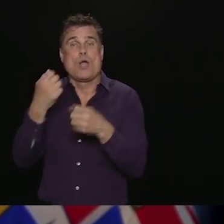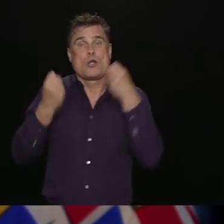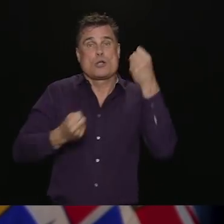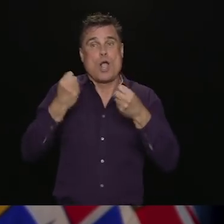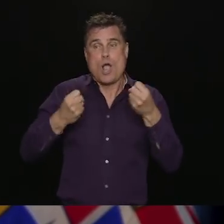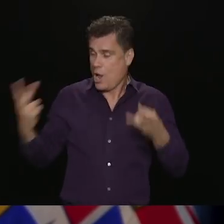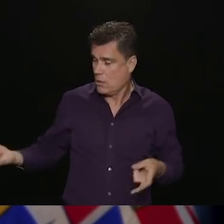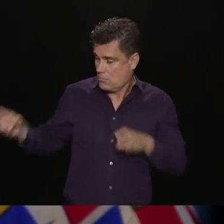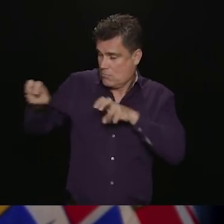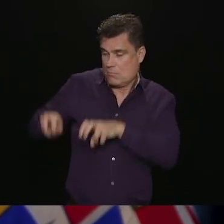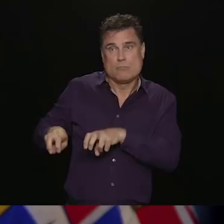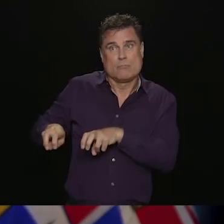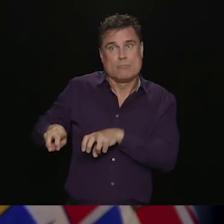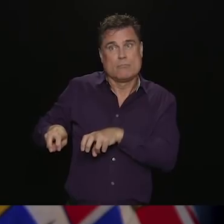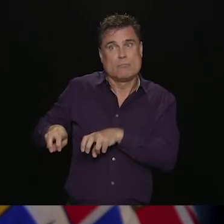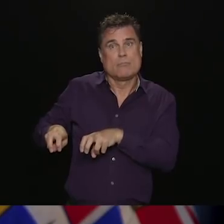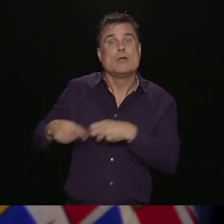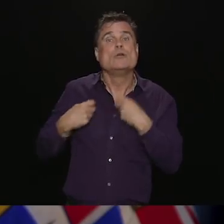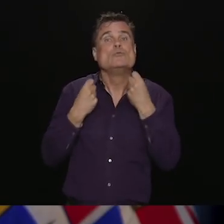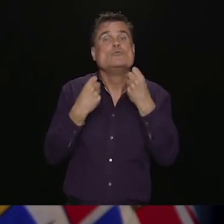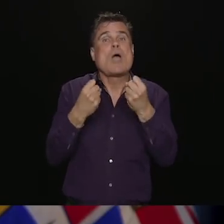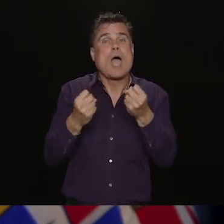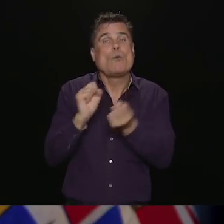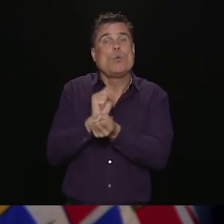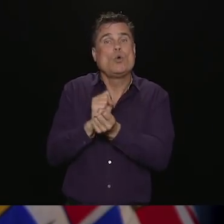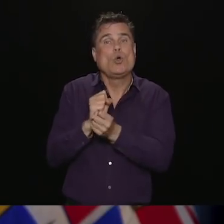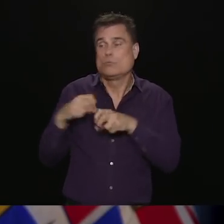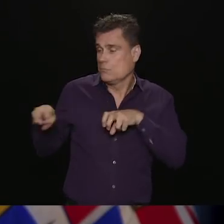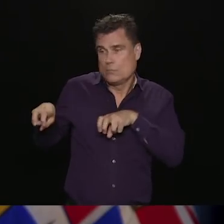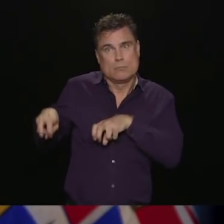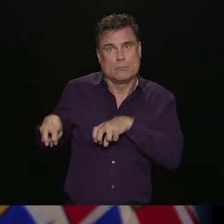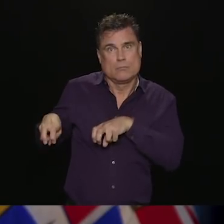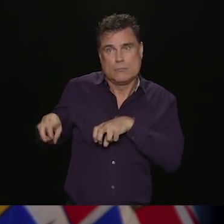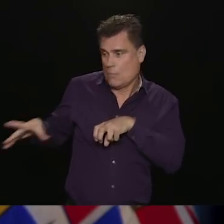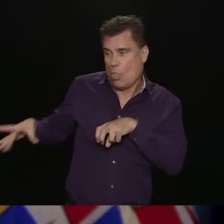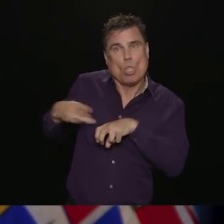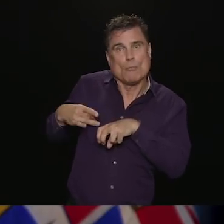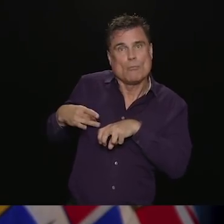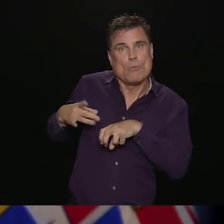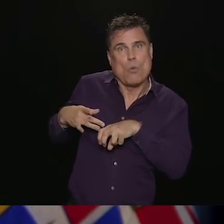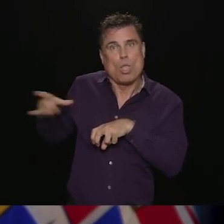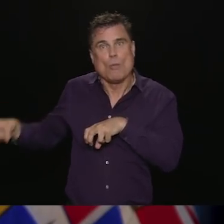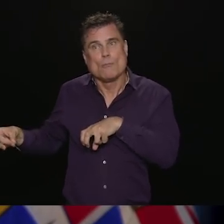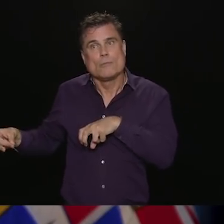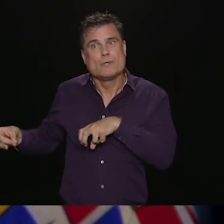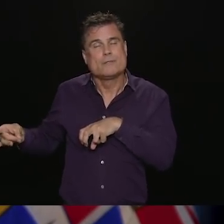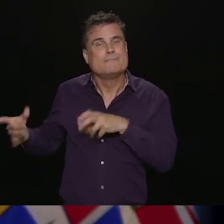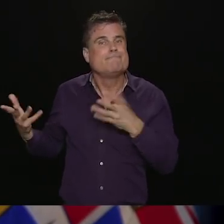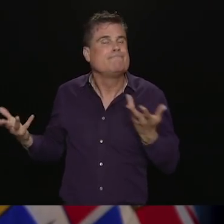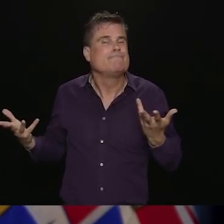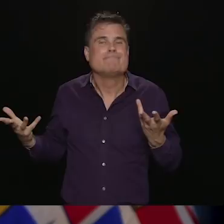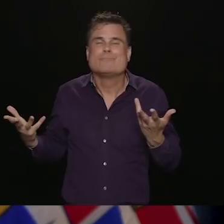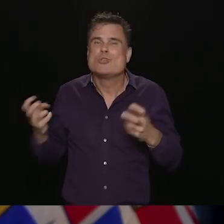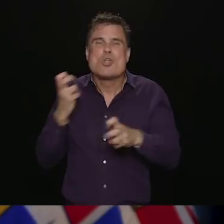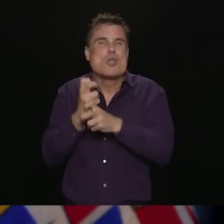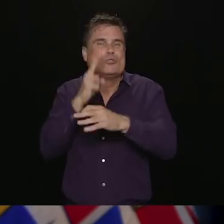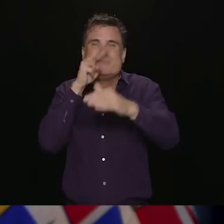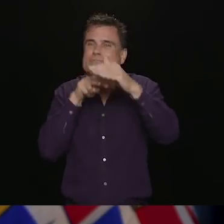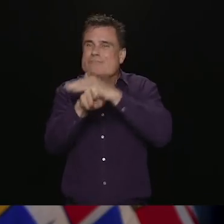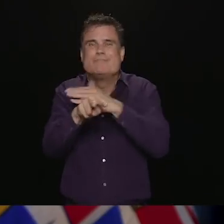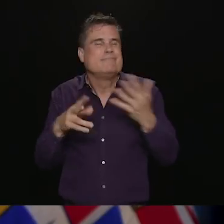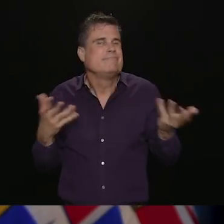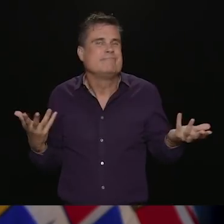transmissibility and the capriciousness of this virus makes it very challenging for us, particularly in some of these communal